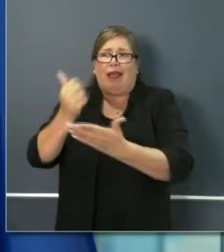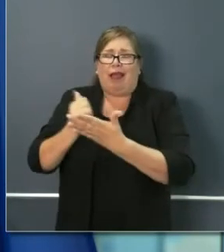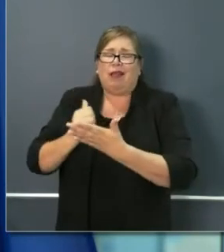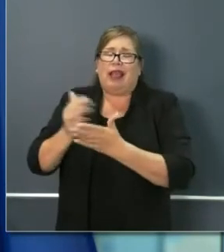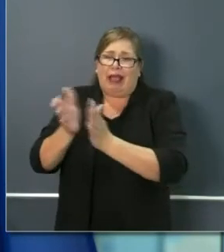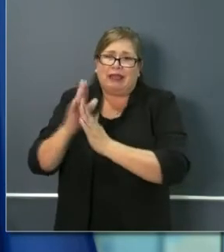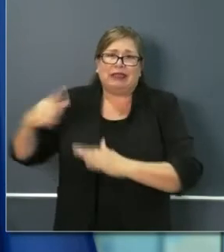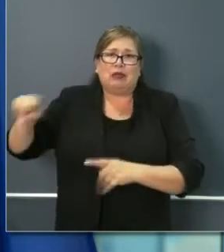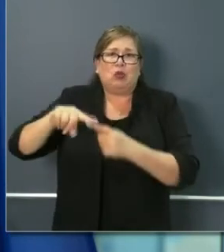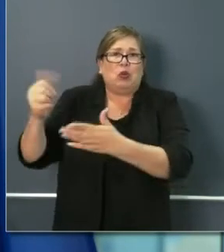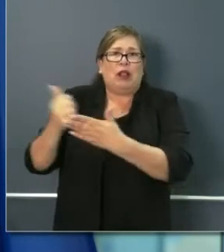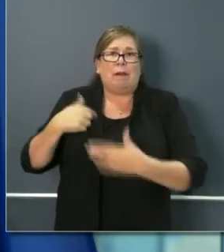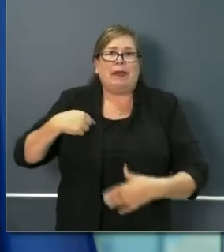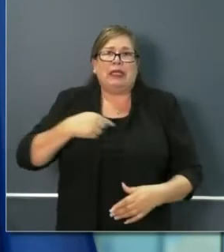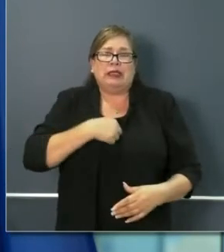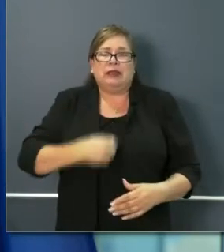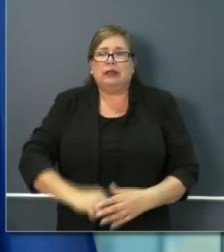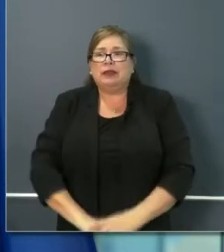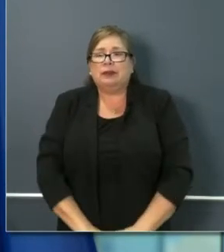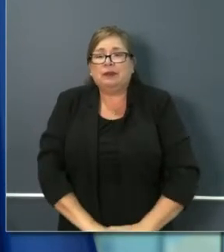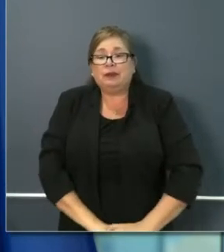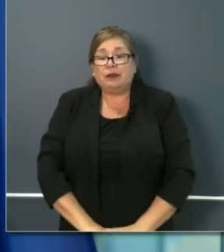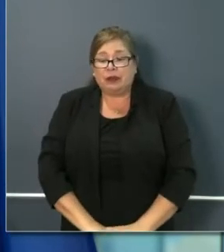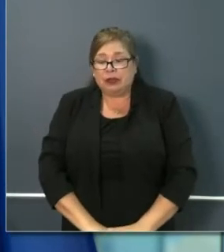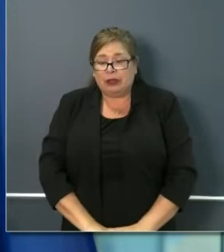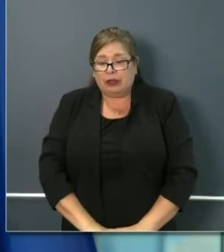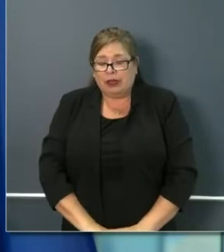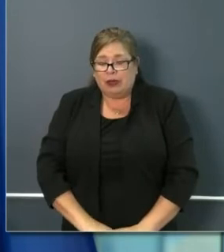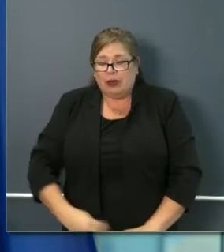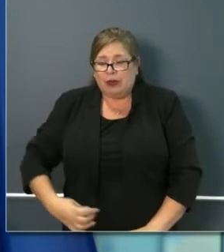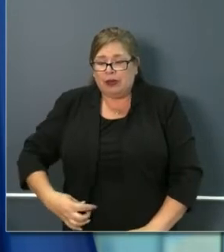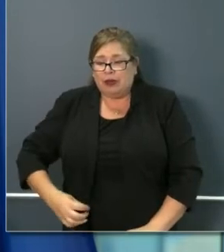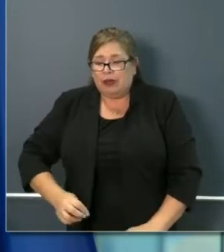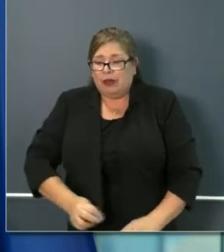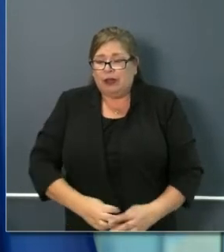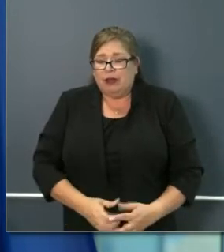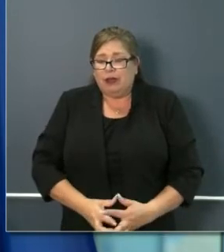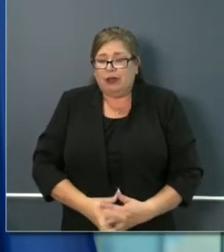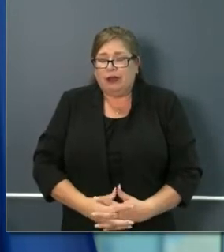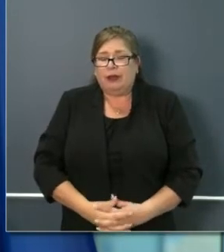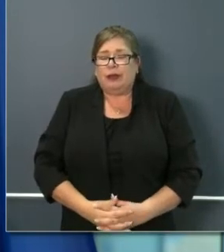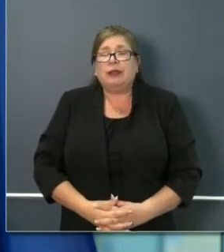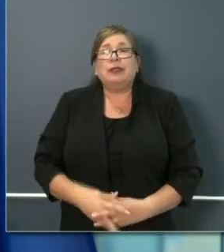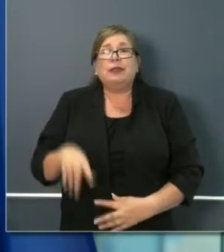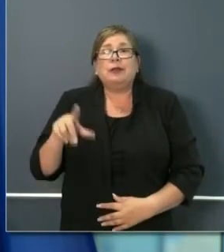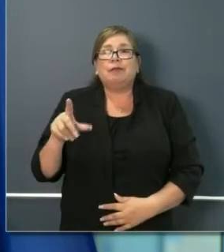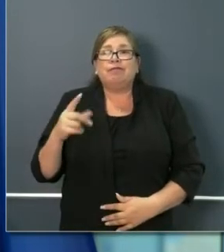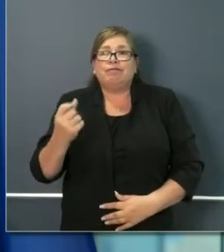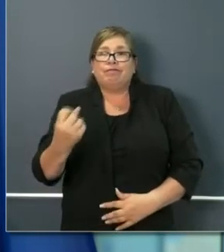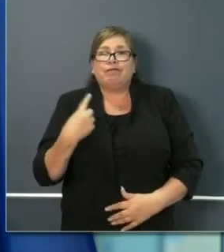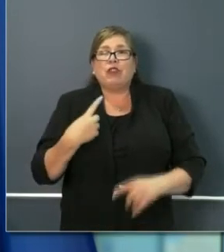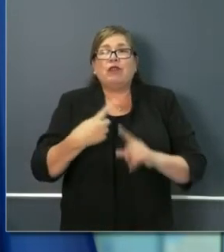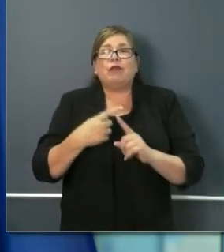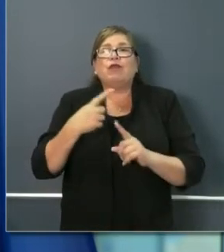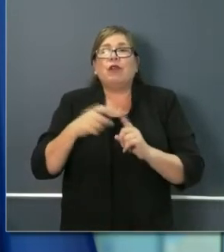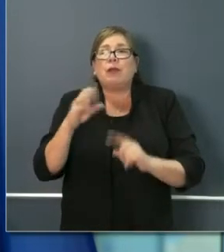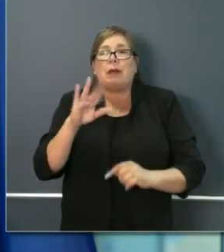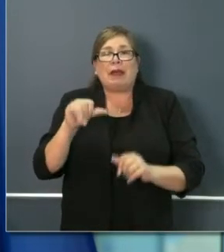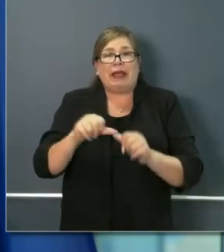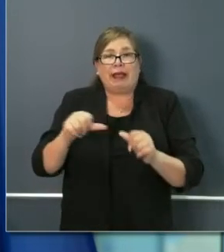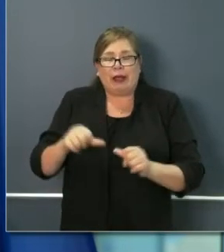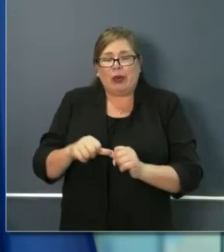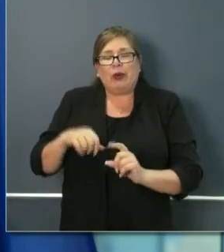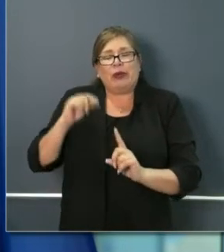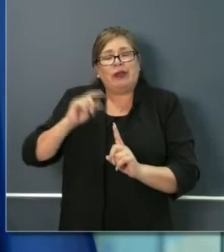Hi, I was wondering, we've had several coronavirus infections reported here in the Bay Area among local grocery store workers. Yeah. And